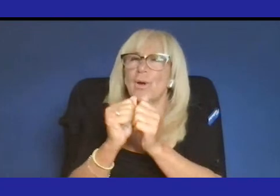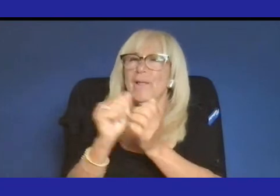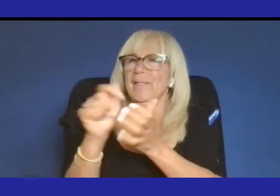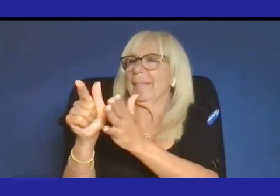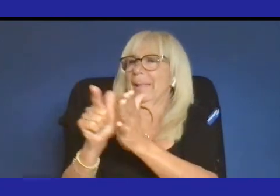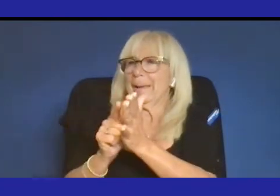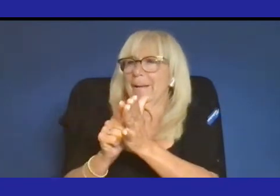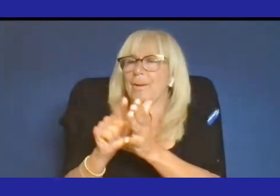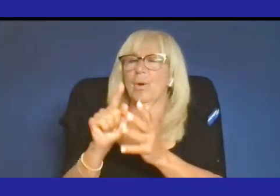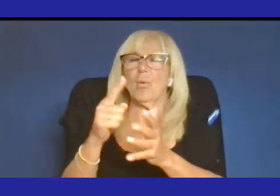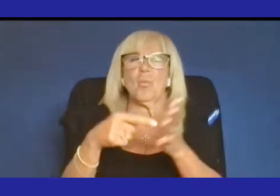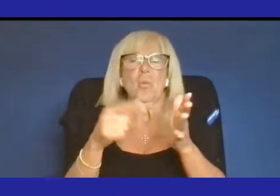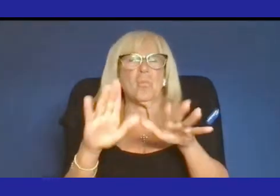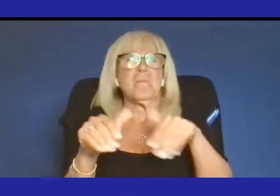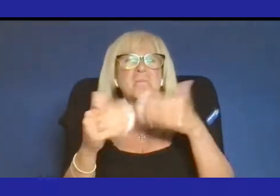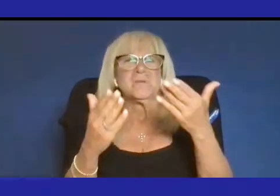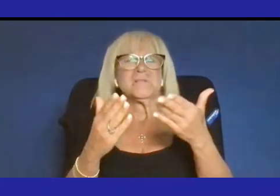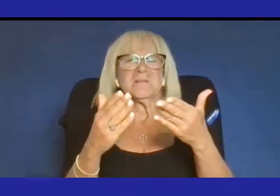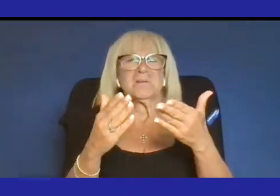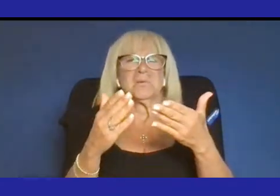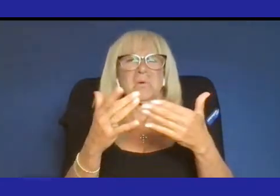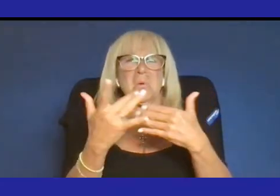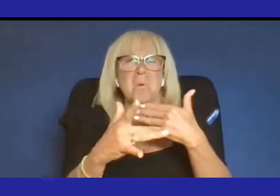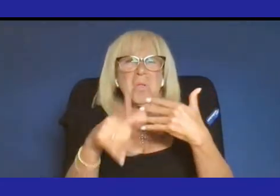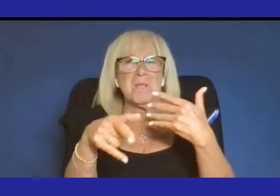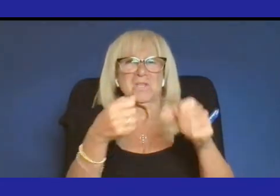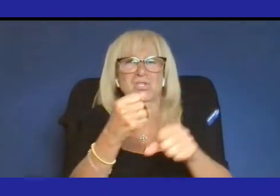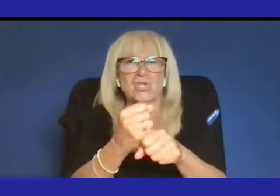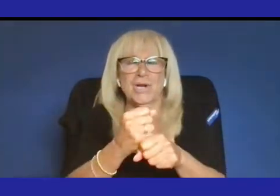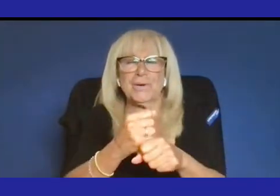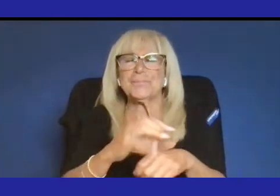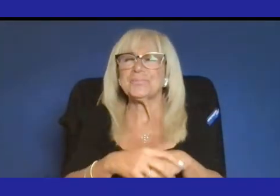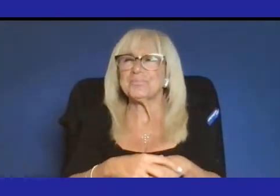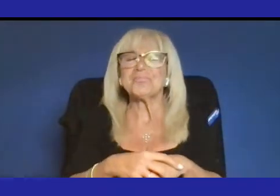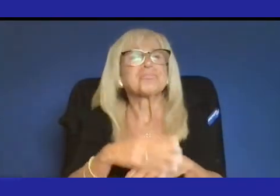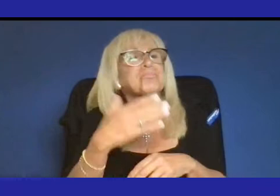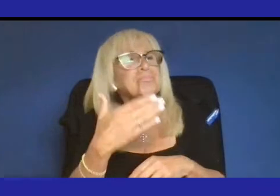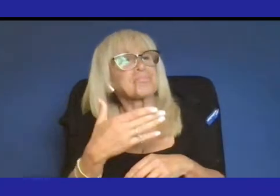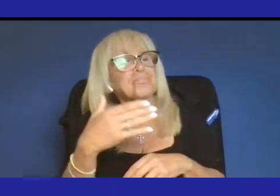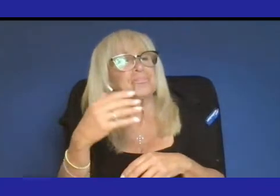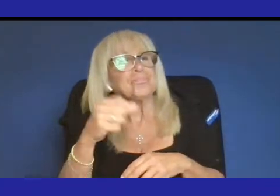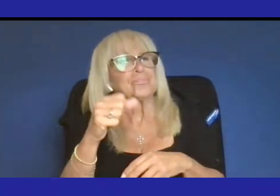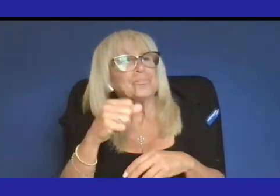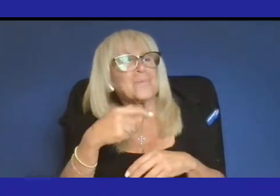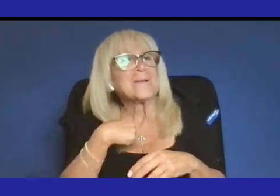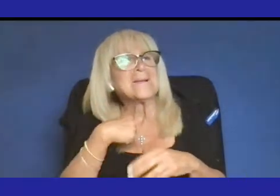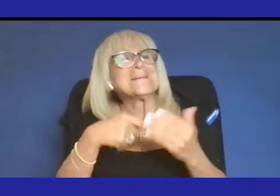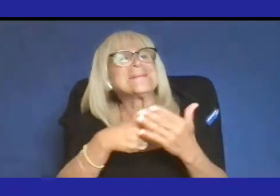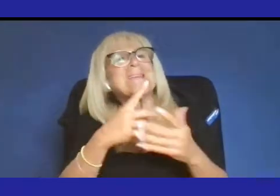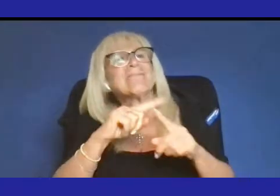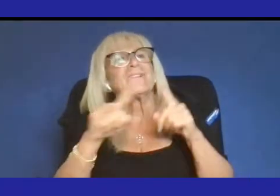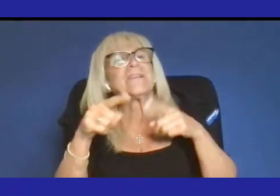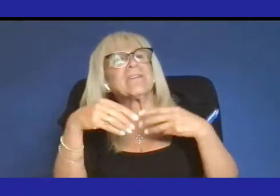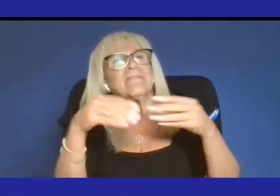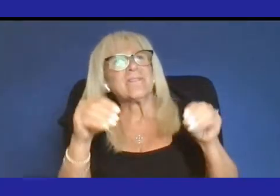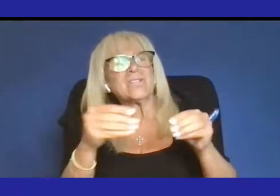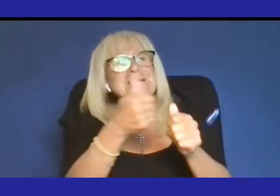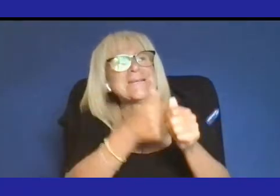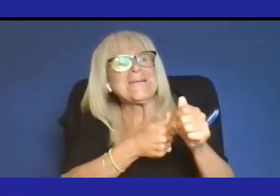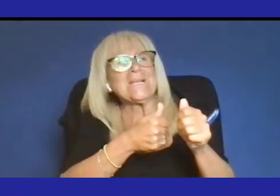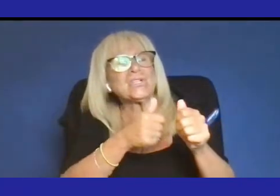year. So, Oscar, can you Yeah, provide a more so detailed we have update? several different vendors on each particular